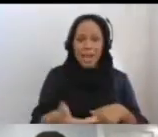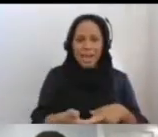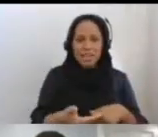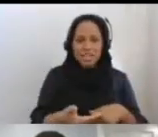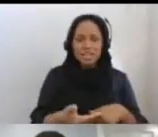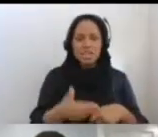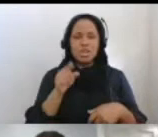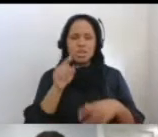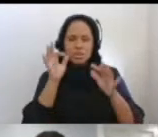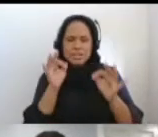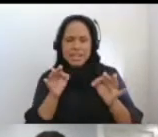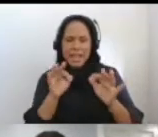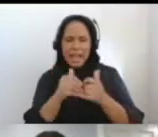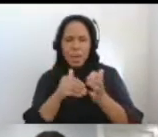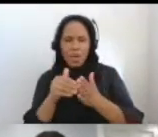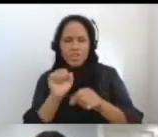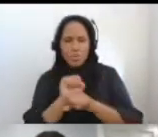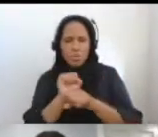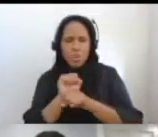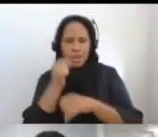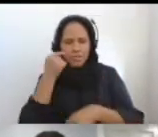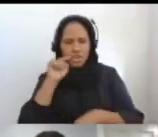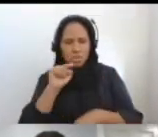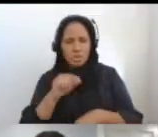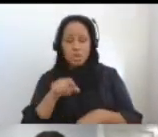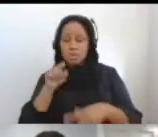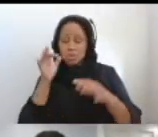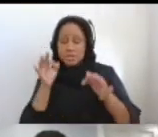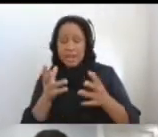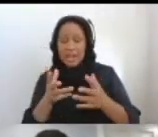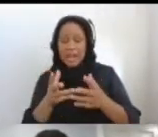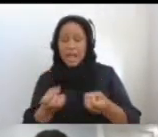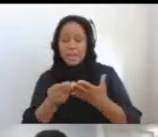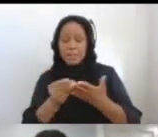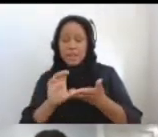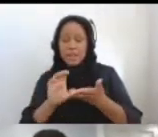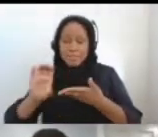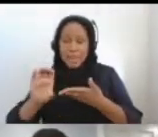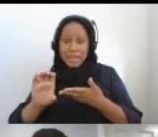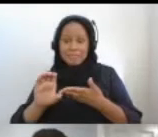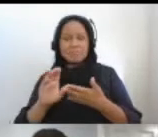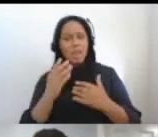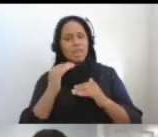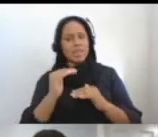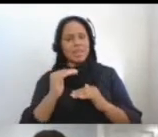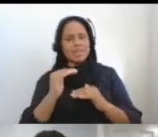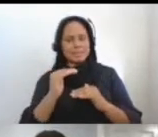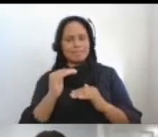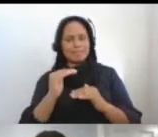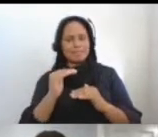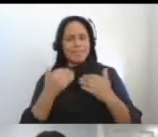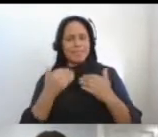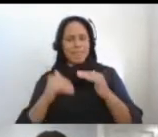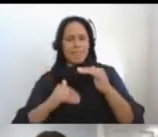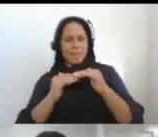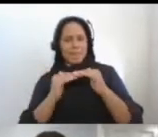how frequently they work for you. You get to choose how much you pay them within limits. There's caps to how much you can pay them, but you can choose how